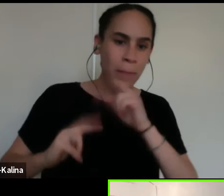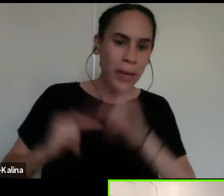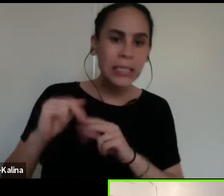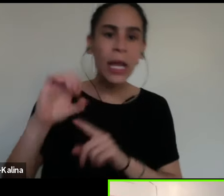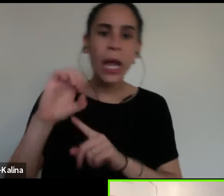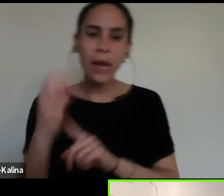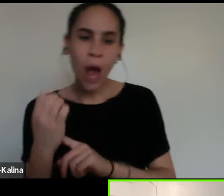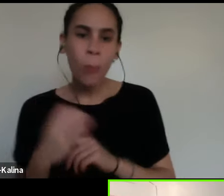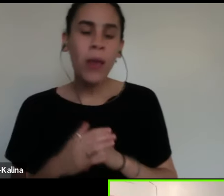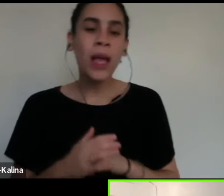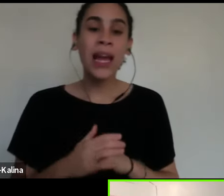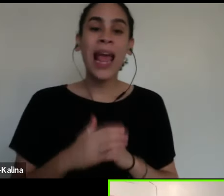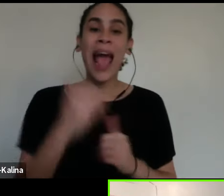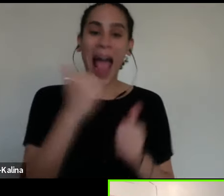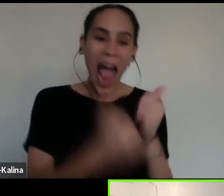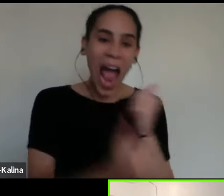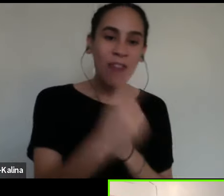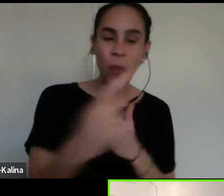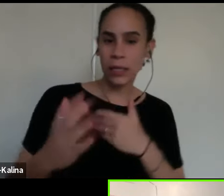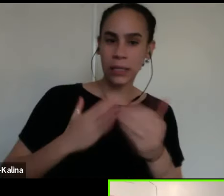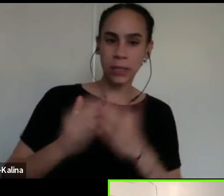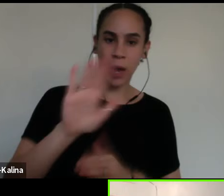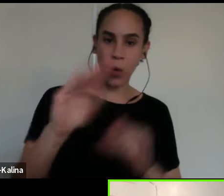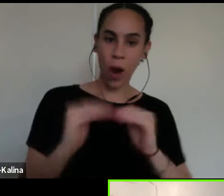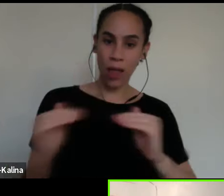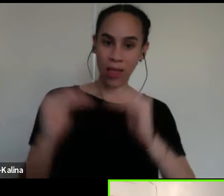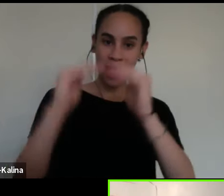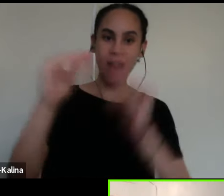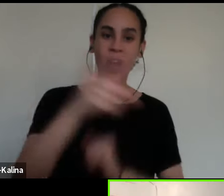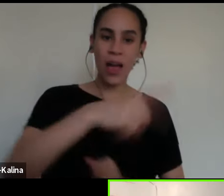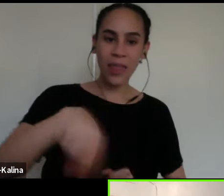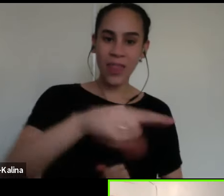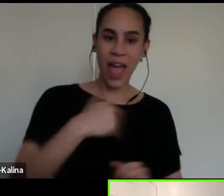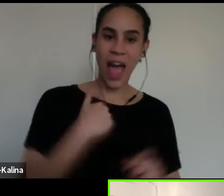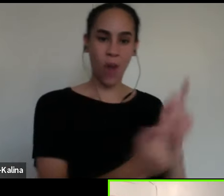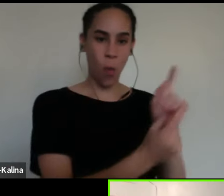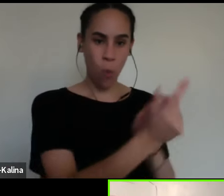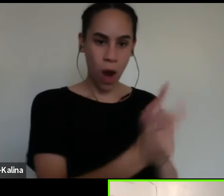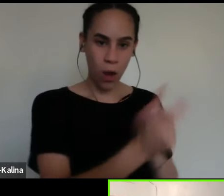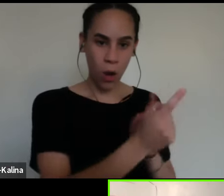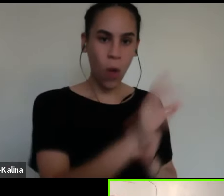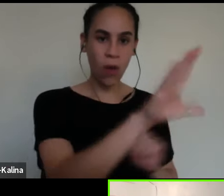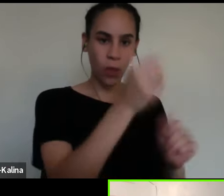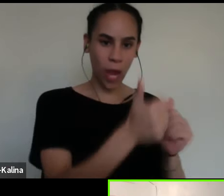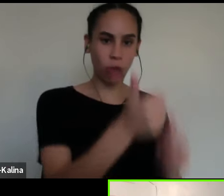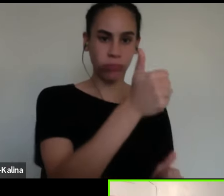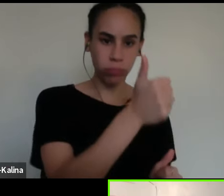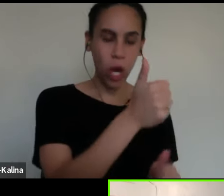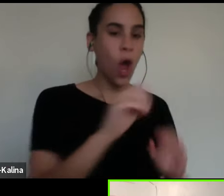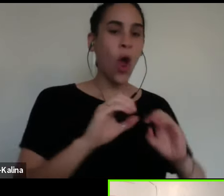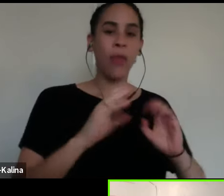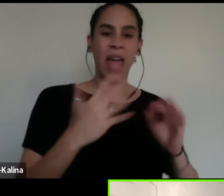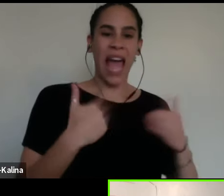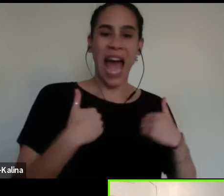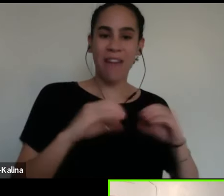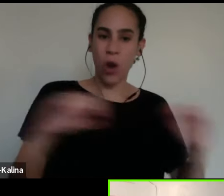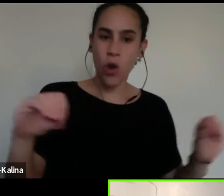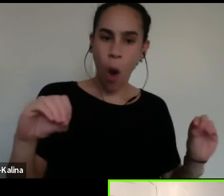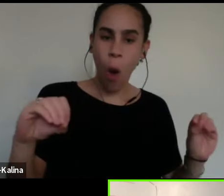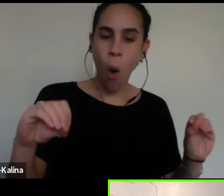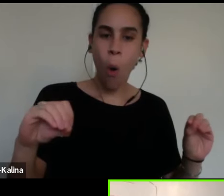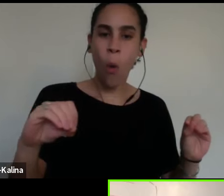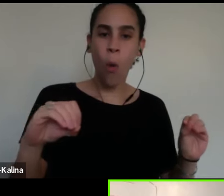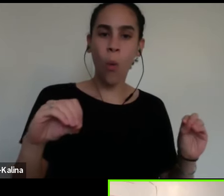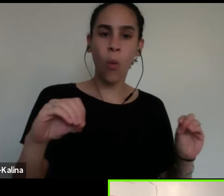Everybody at every level gets a one-on-one with the person that they report to with no agenda. There's no agenda to that meeting. It